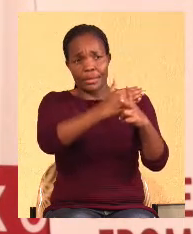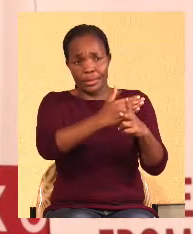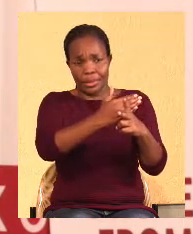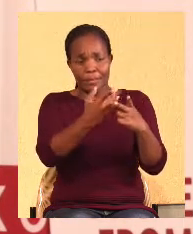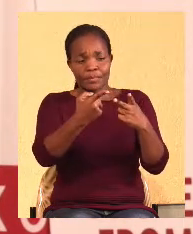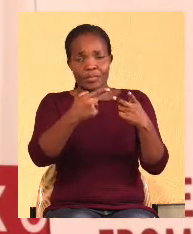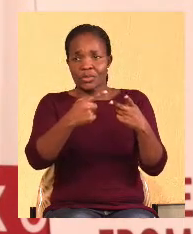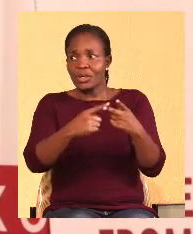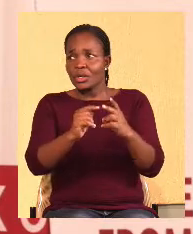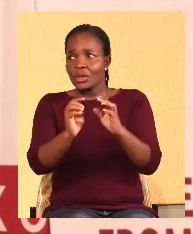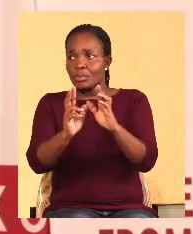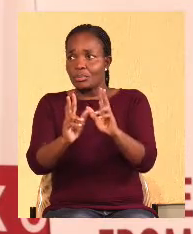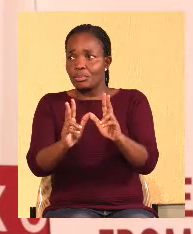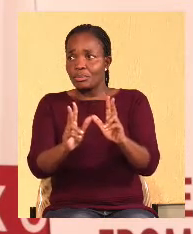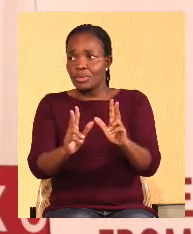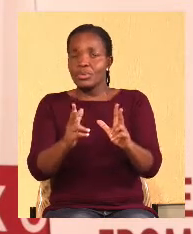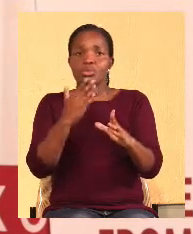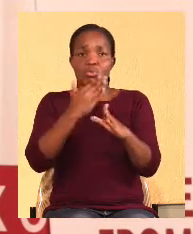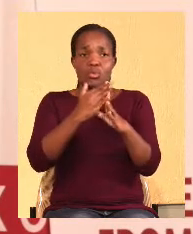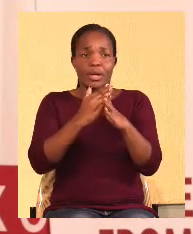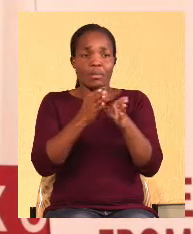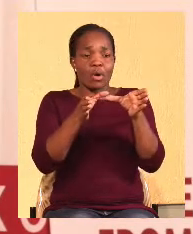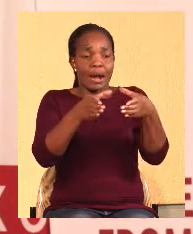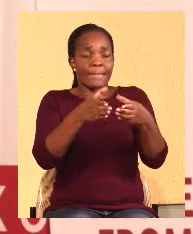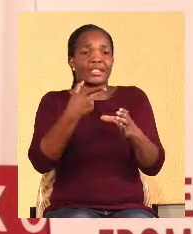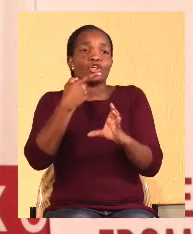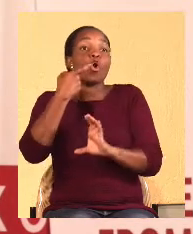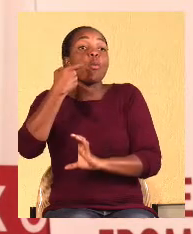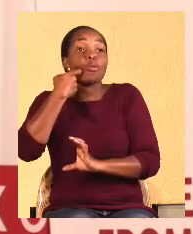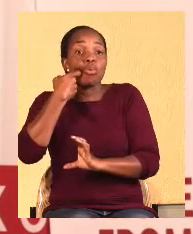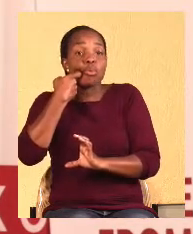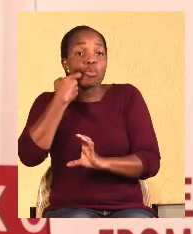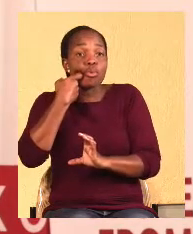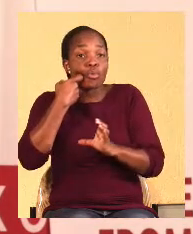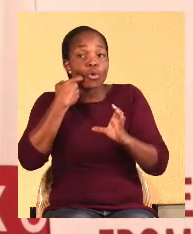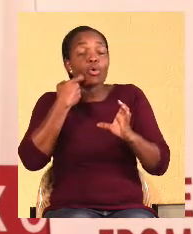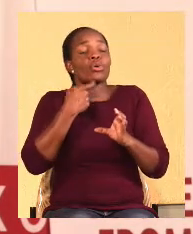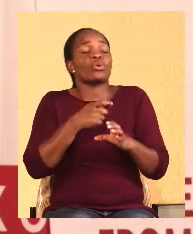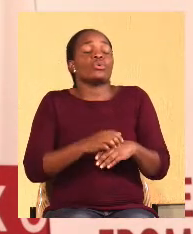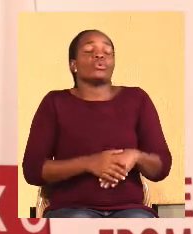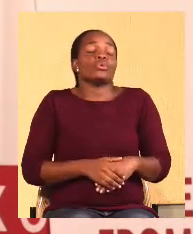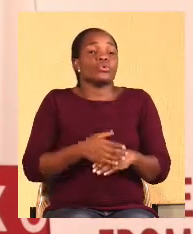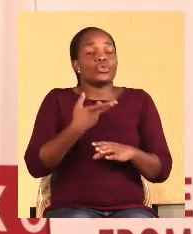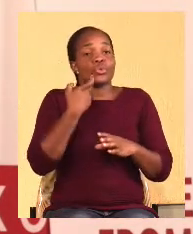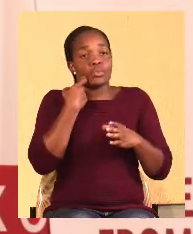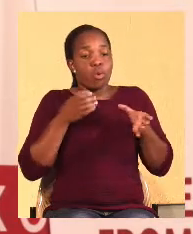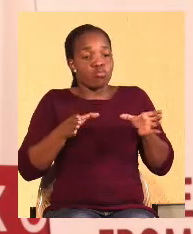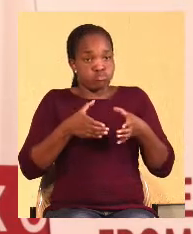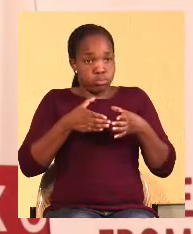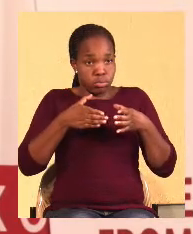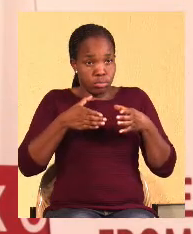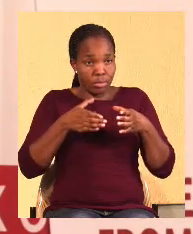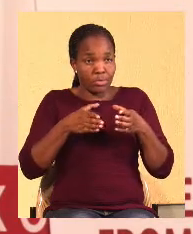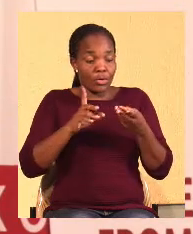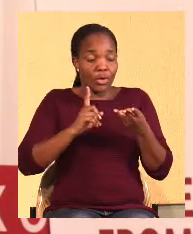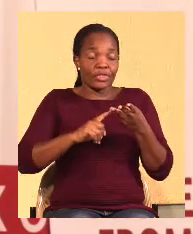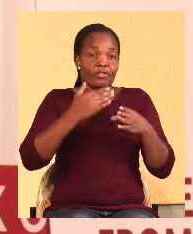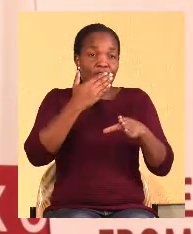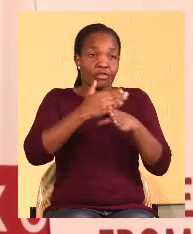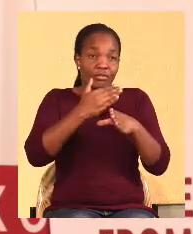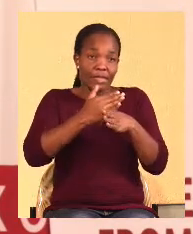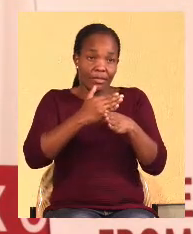people who are working in the fishing factories, in the fishing sector, in the mining sector. This